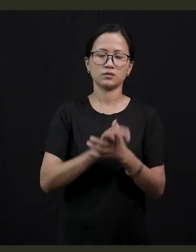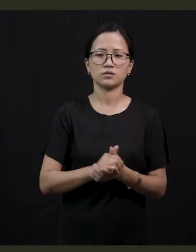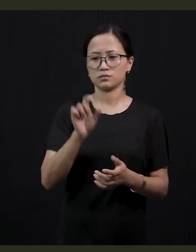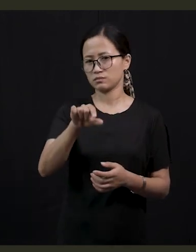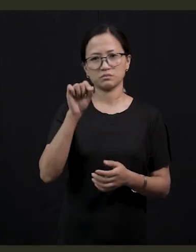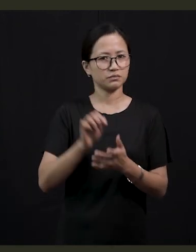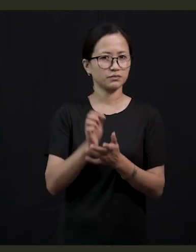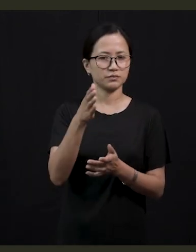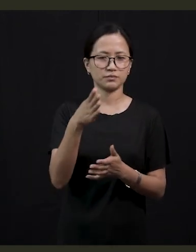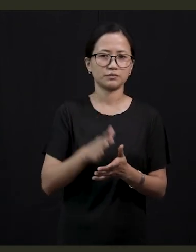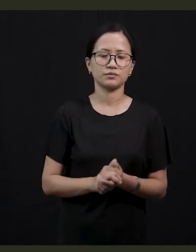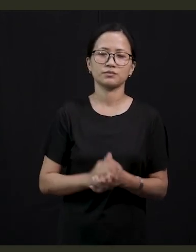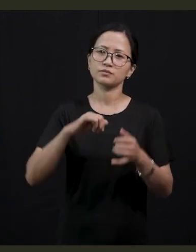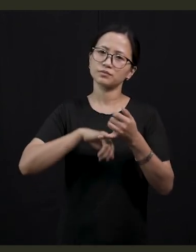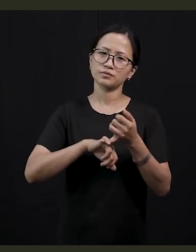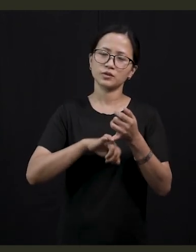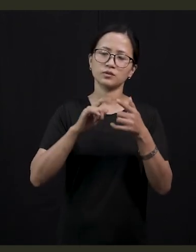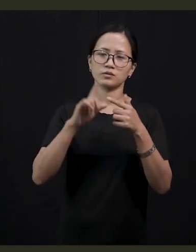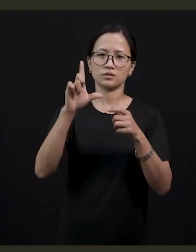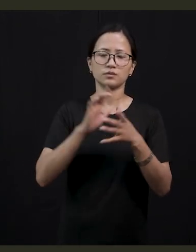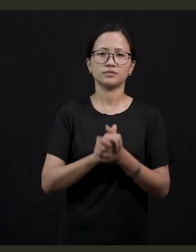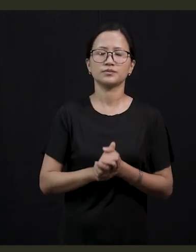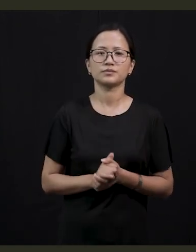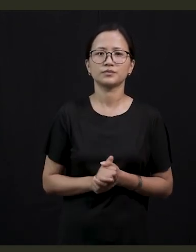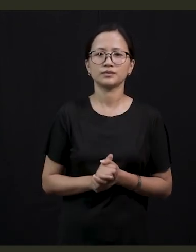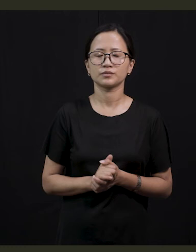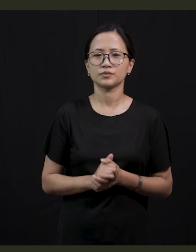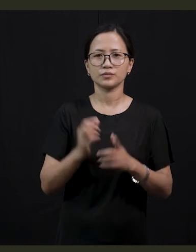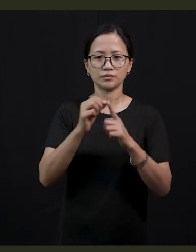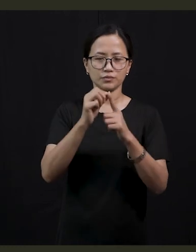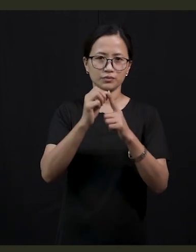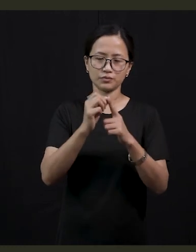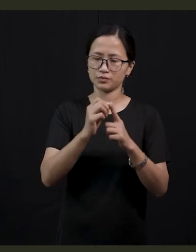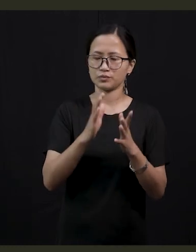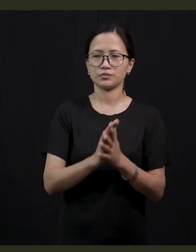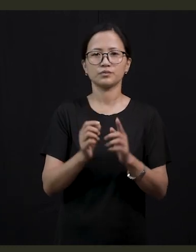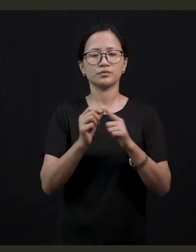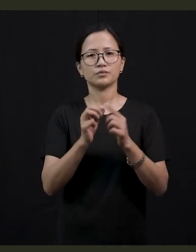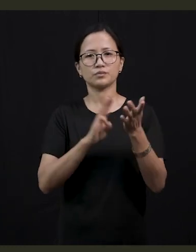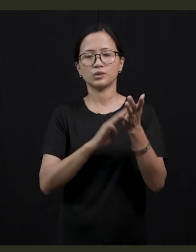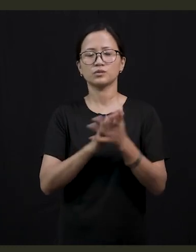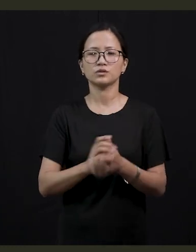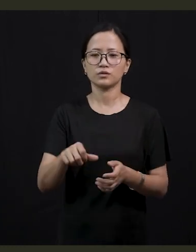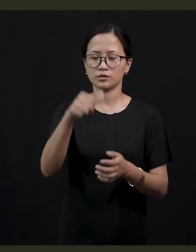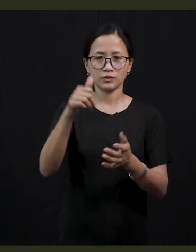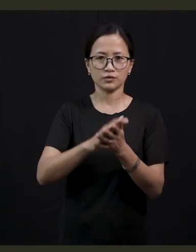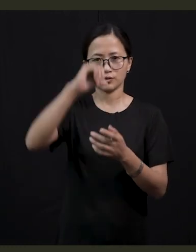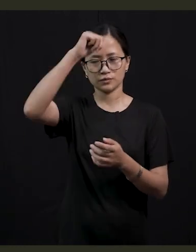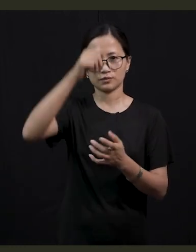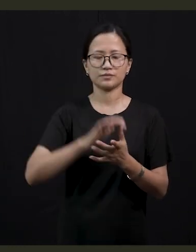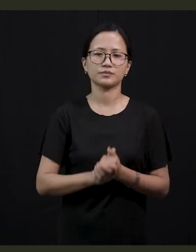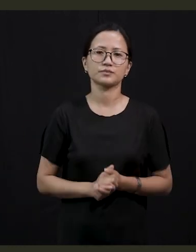not elected. He is selected by the President of India. So he should not be a part and parcel of